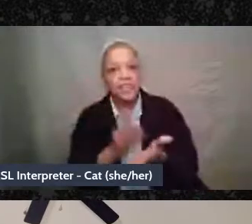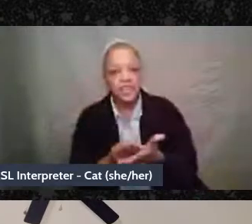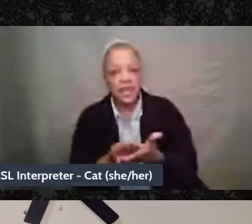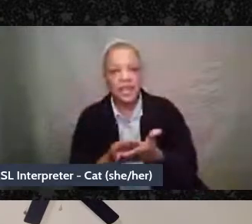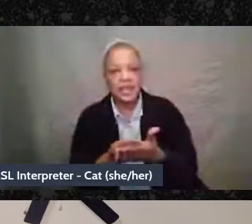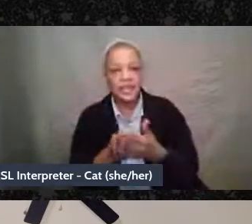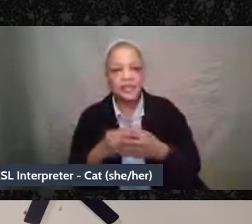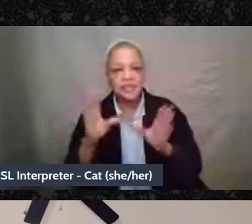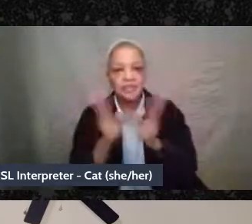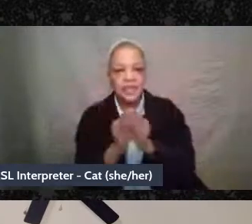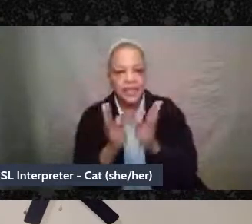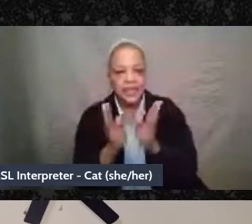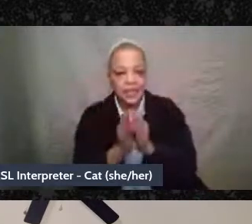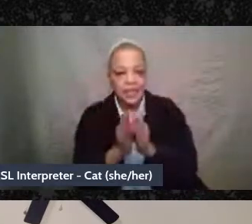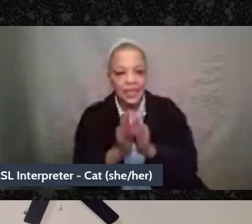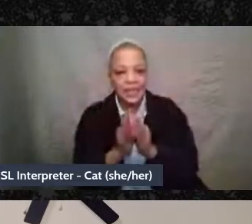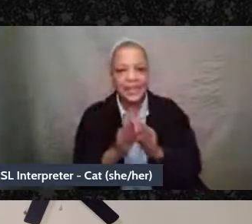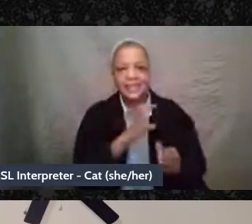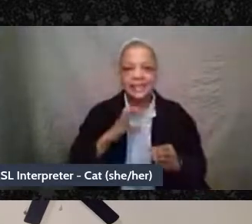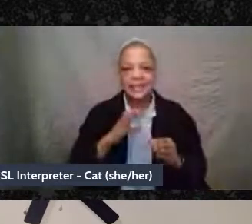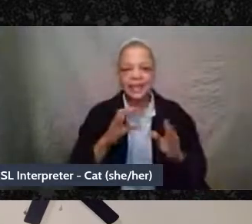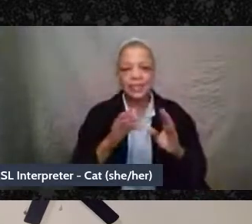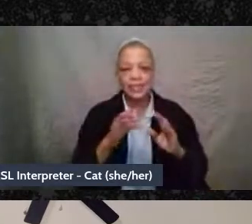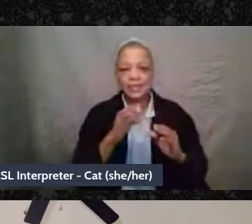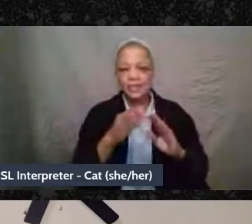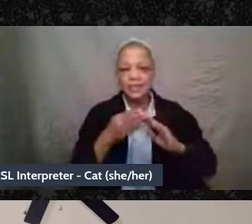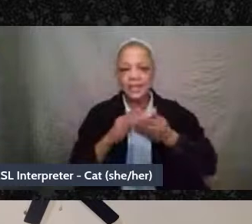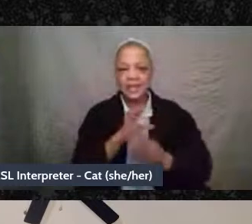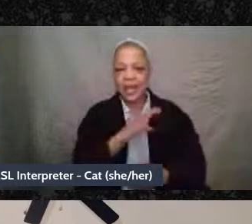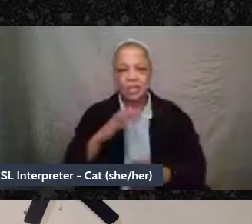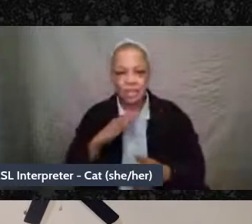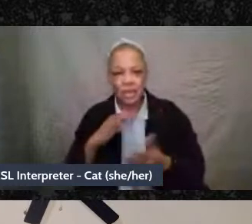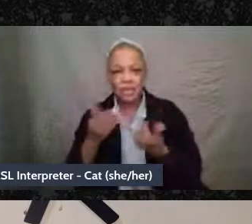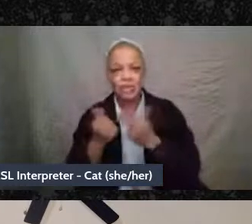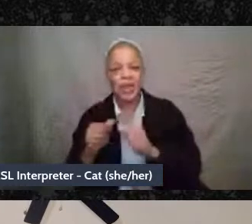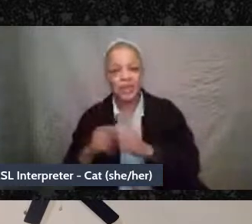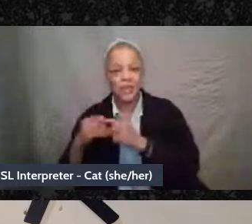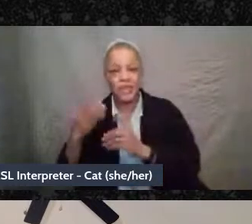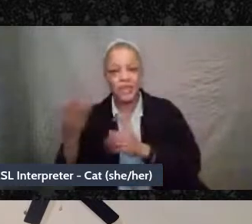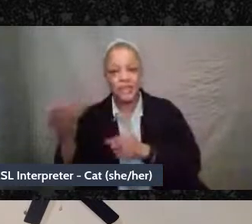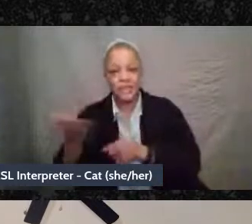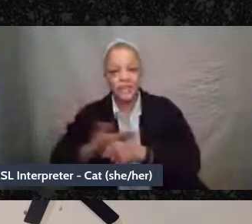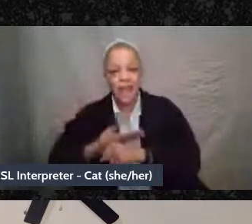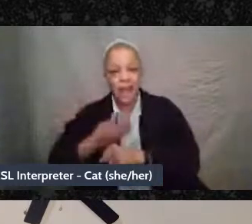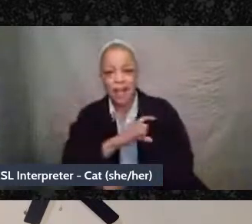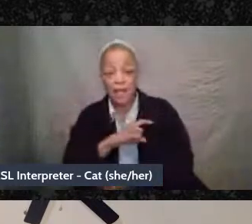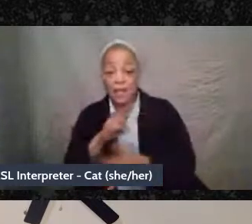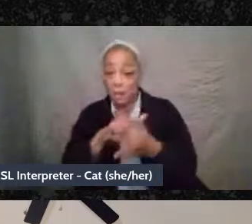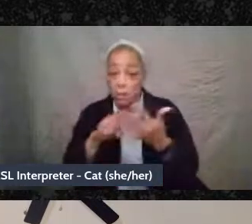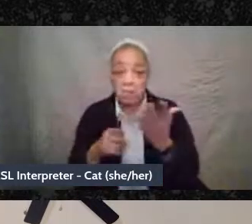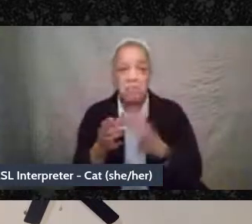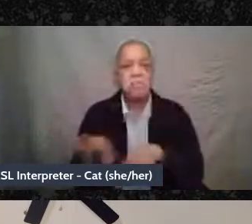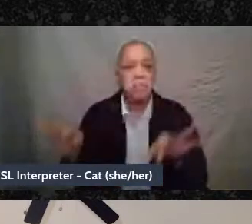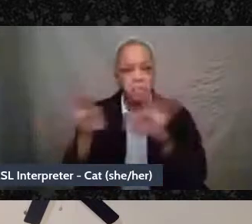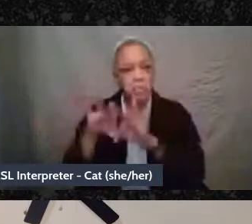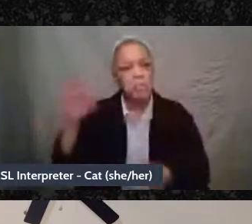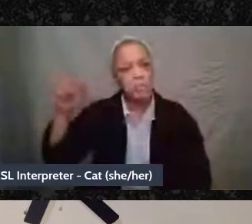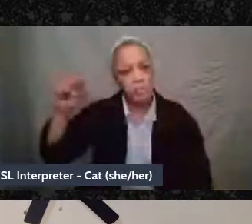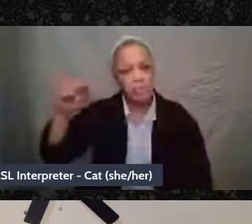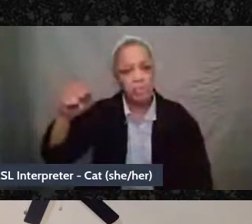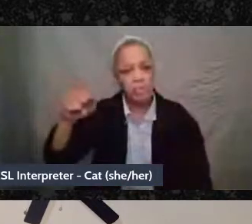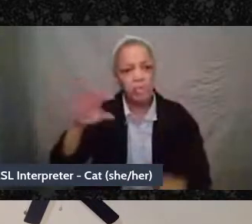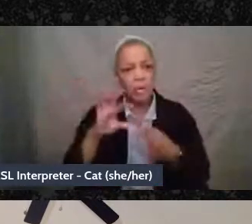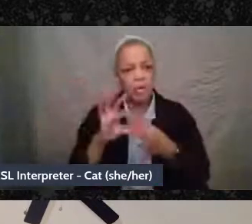council, and at the cop, trying to get the cop fired, or like, these are all clearly important parts of contending